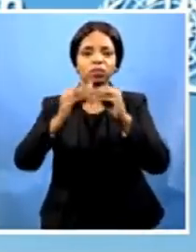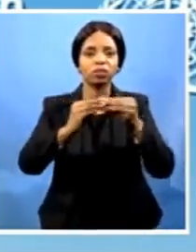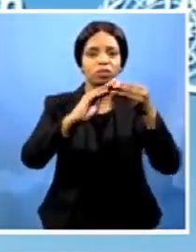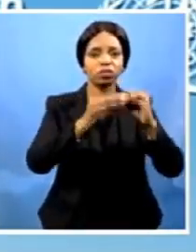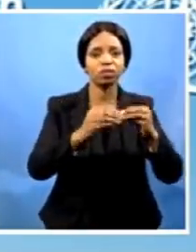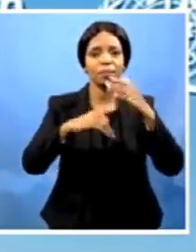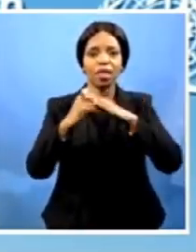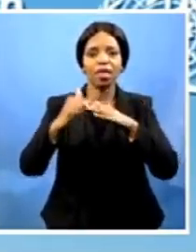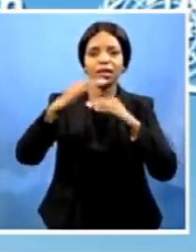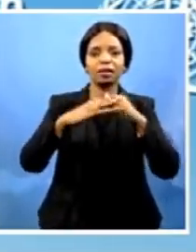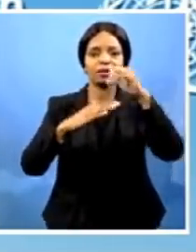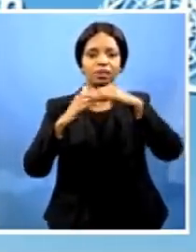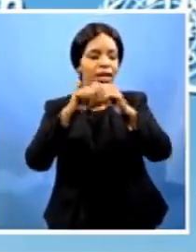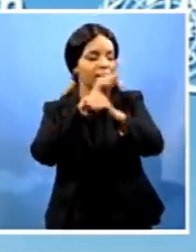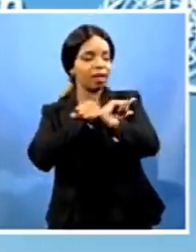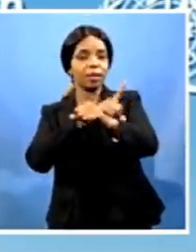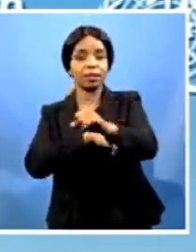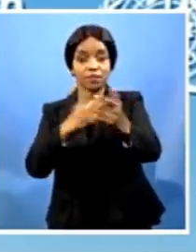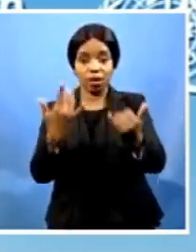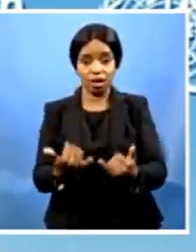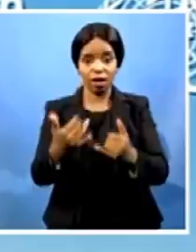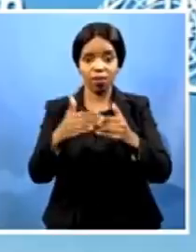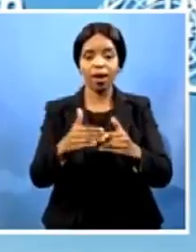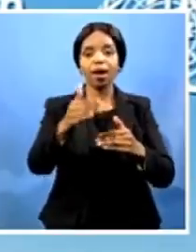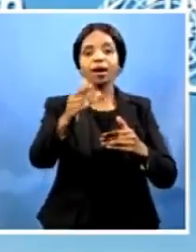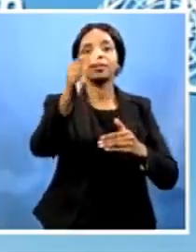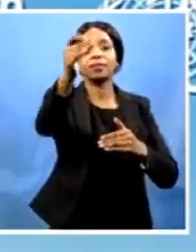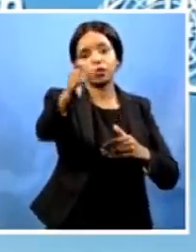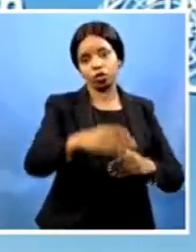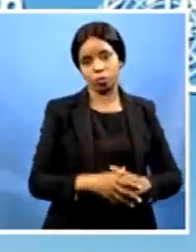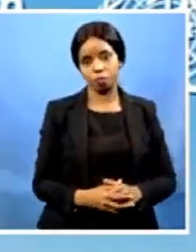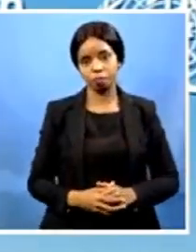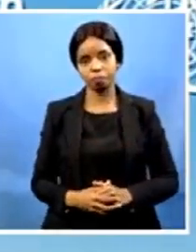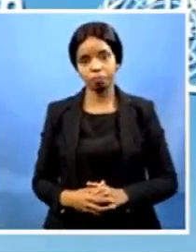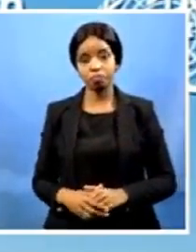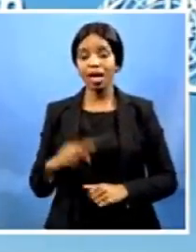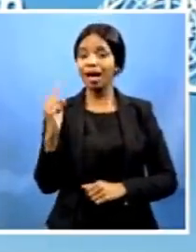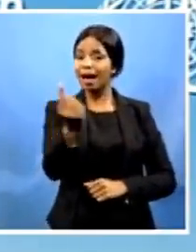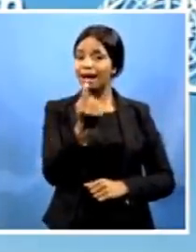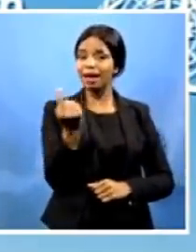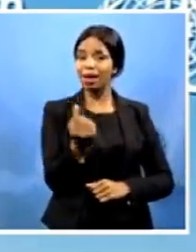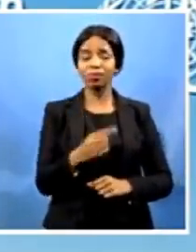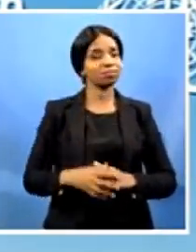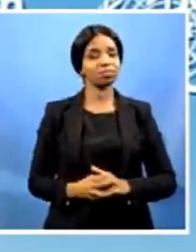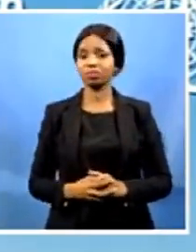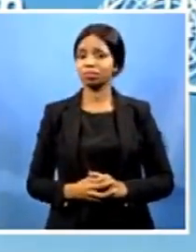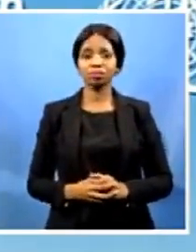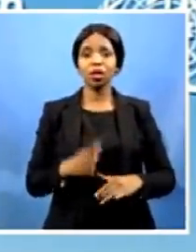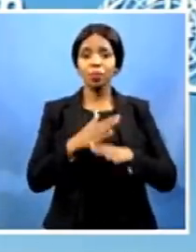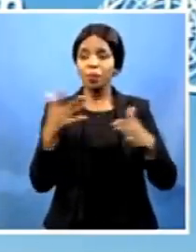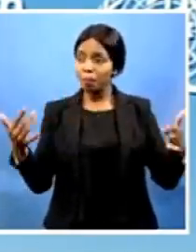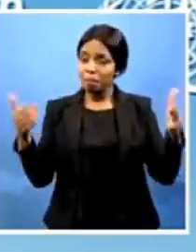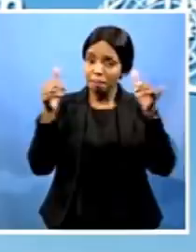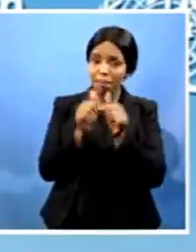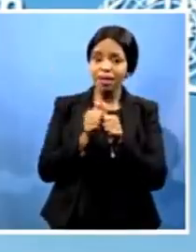future. But we are not alone. We work with partners all over the world to harness their expertise